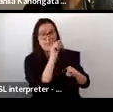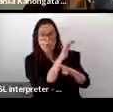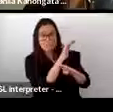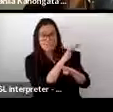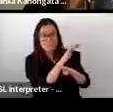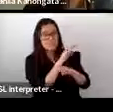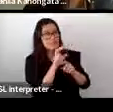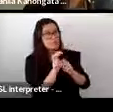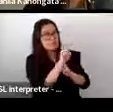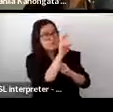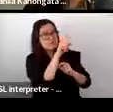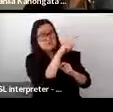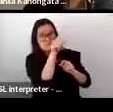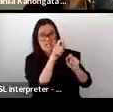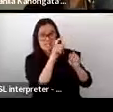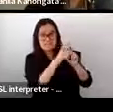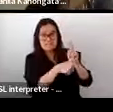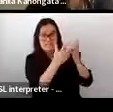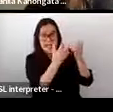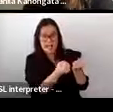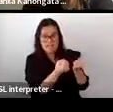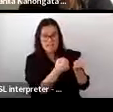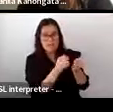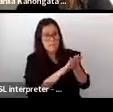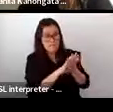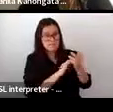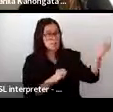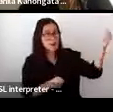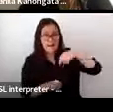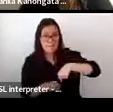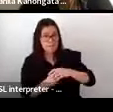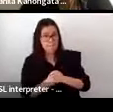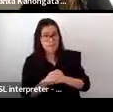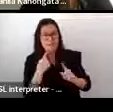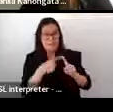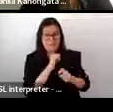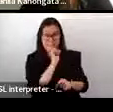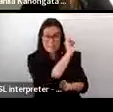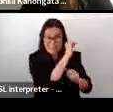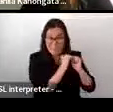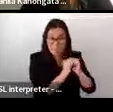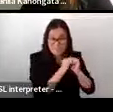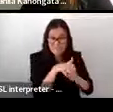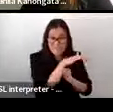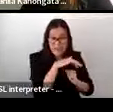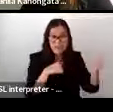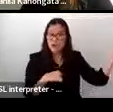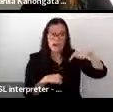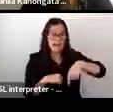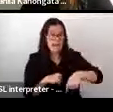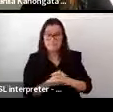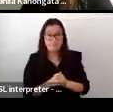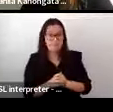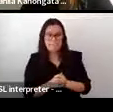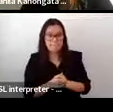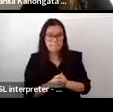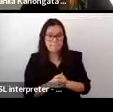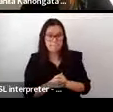business of their family or friends with whom they travel, even if those others have no